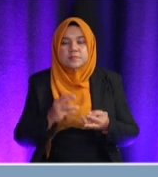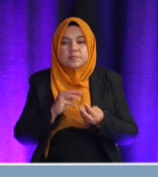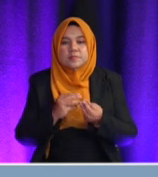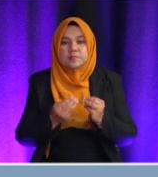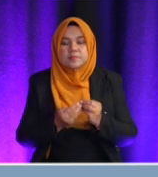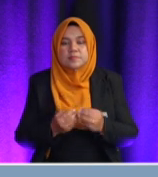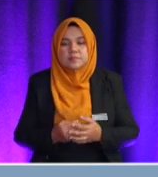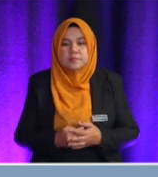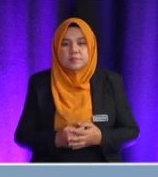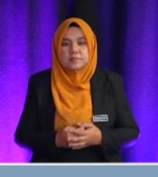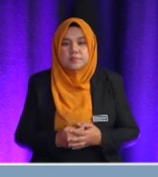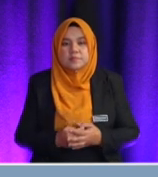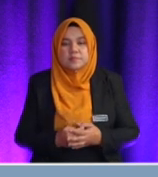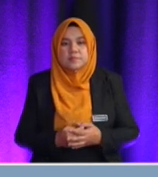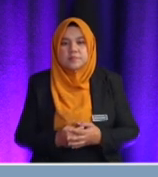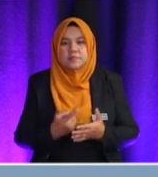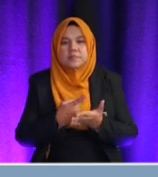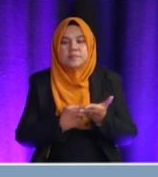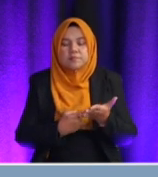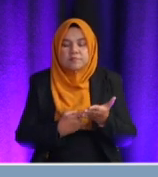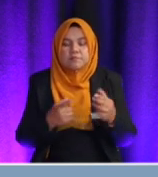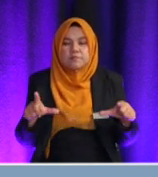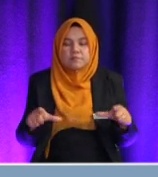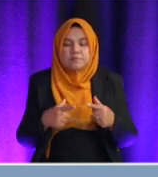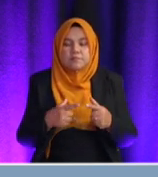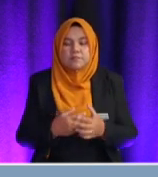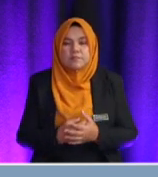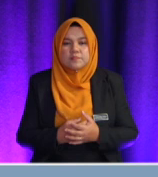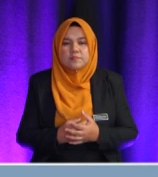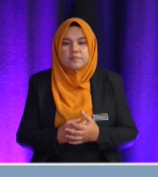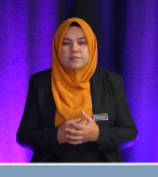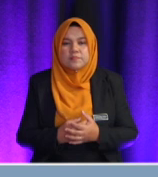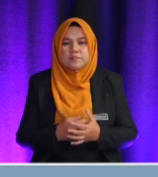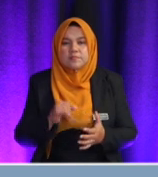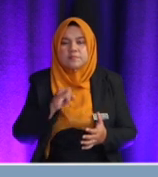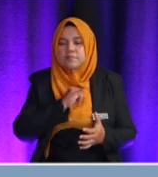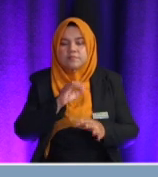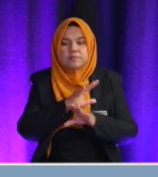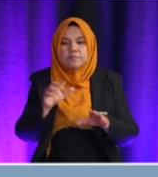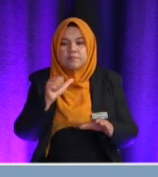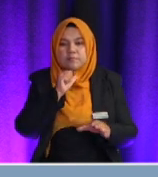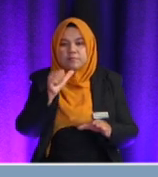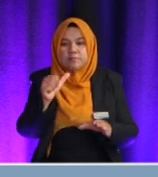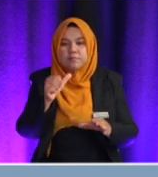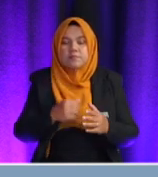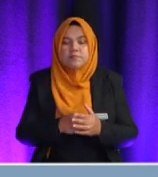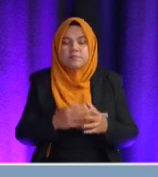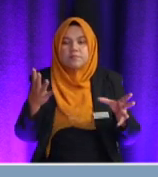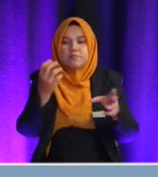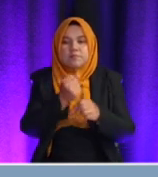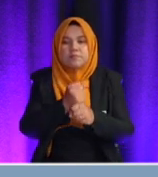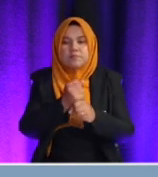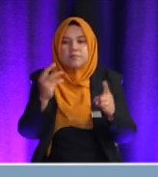Academic problem. Okay, what happened? I did not score well in my examination.